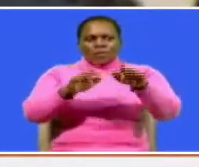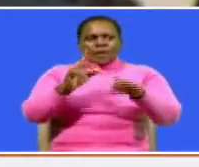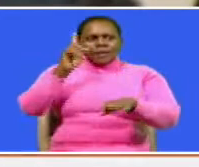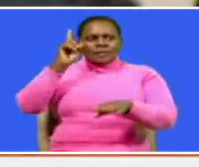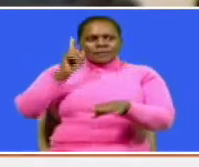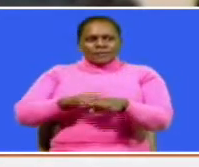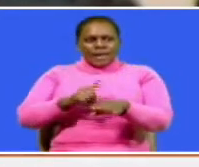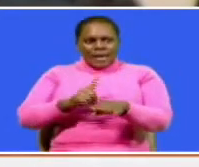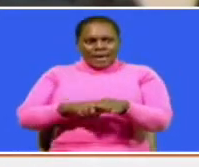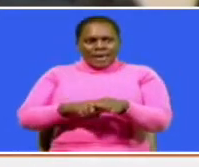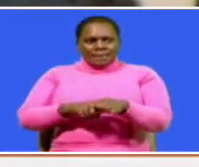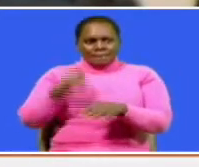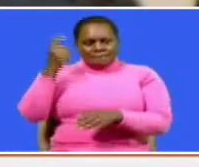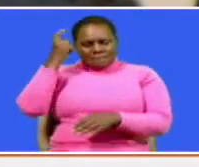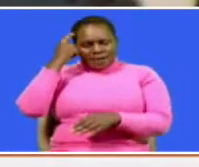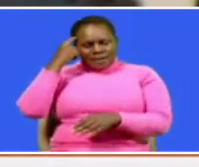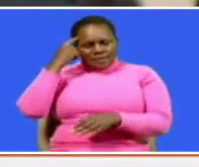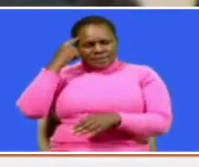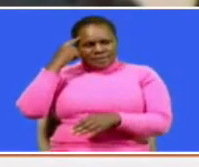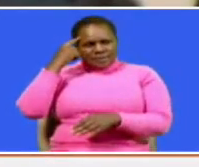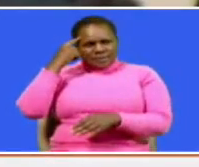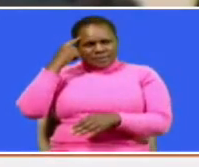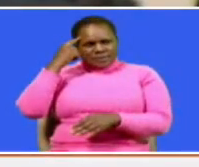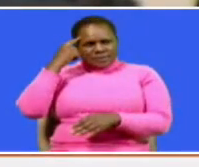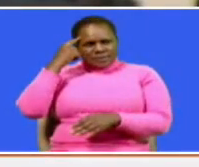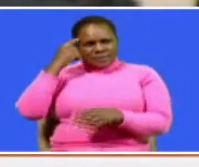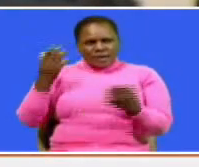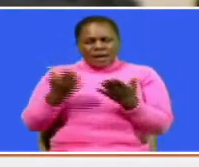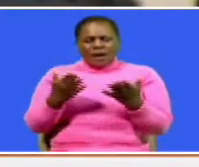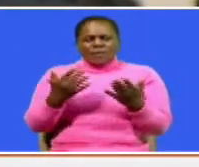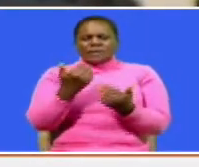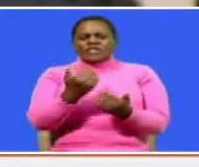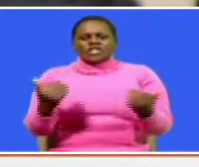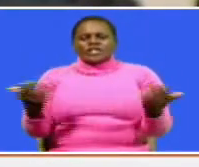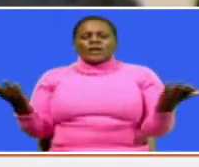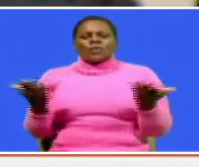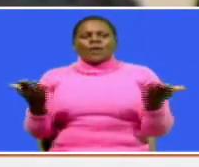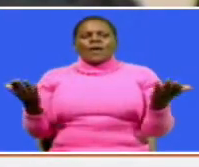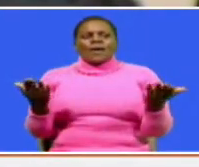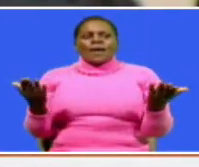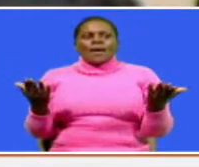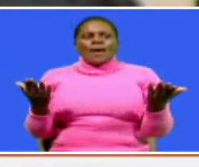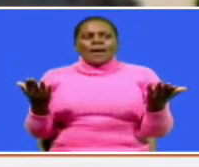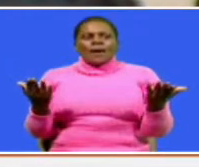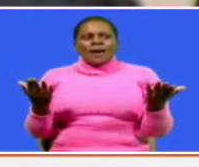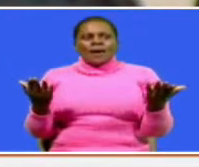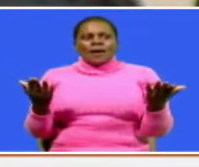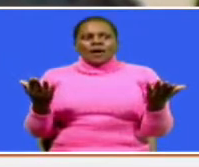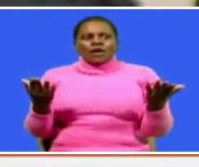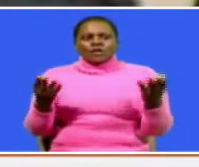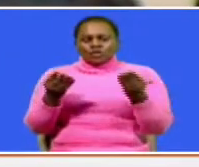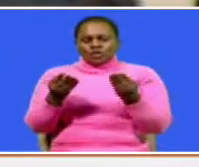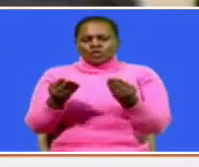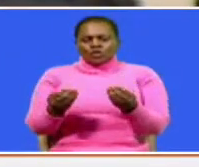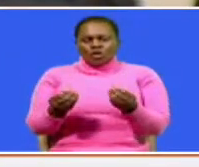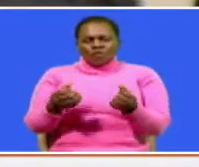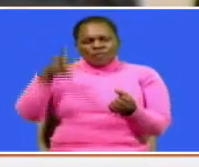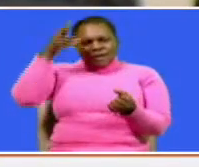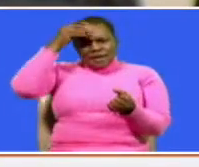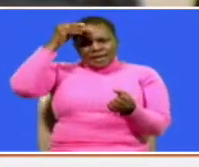we remove from our mind a physical place of where our children will be and deal with the content and